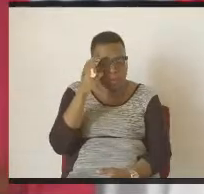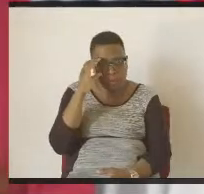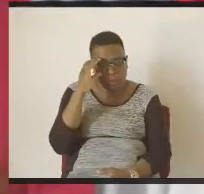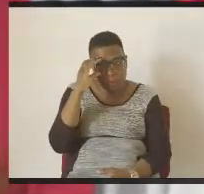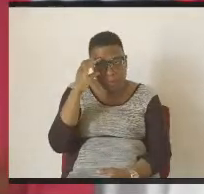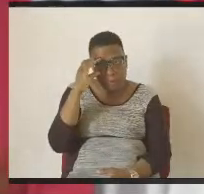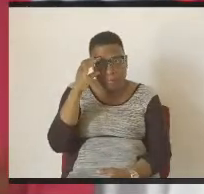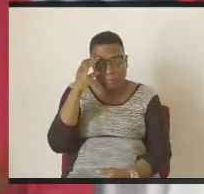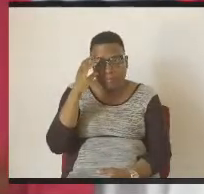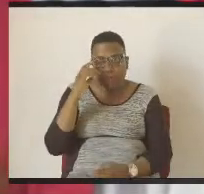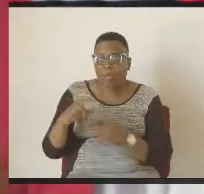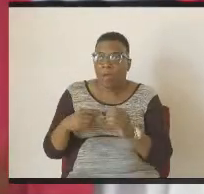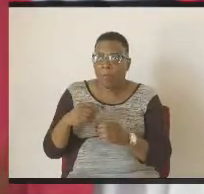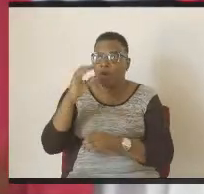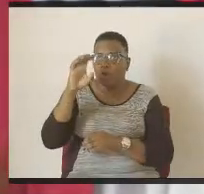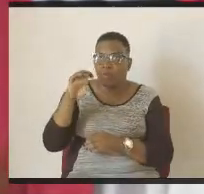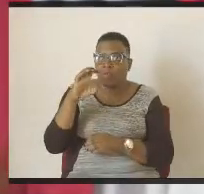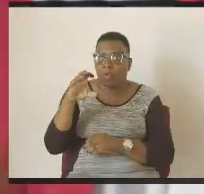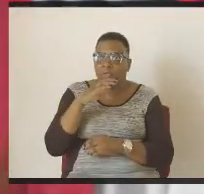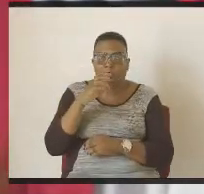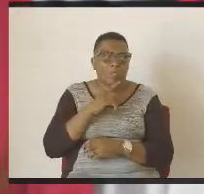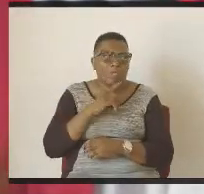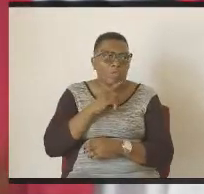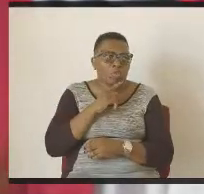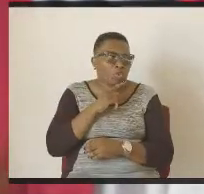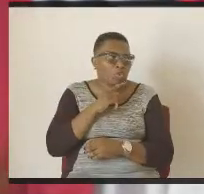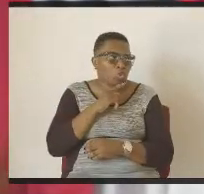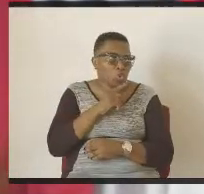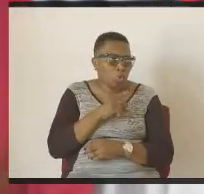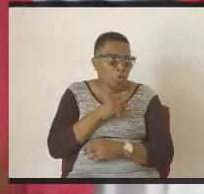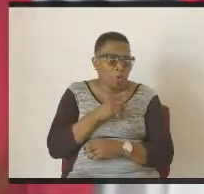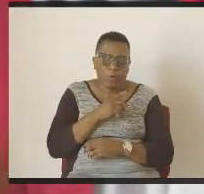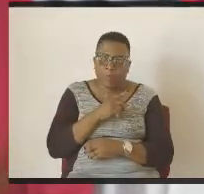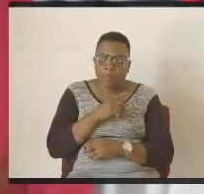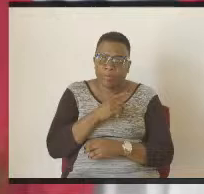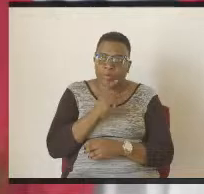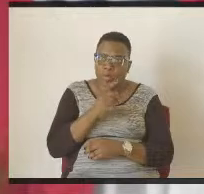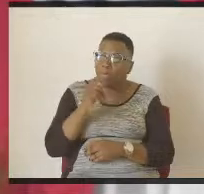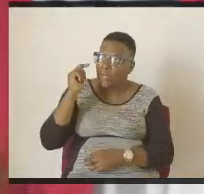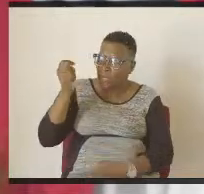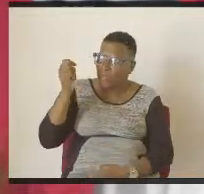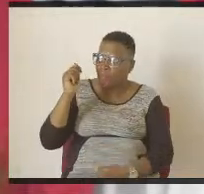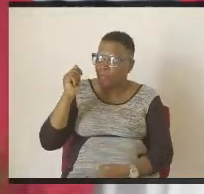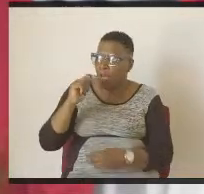about the cross, and I'm sure we can attest to that. We can testify